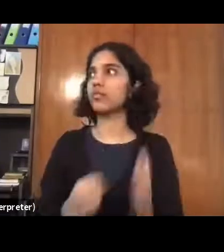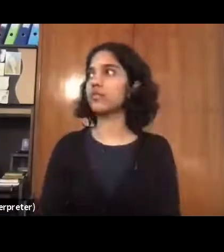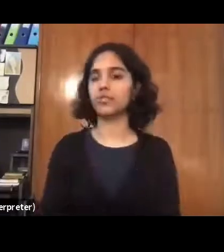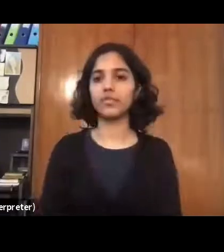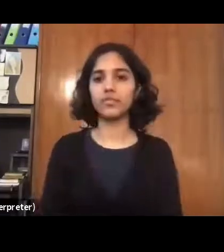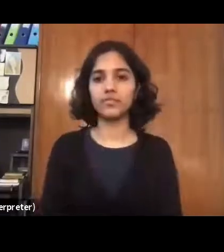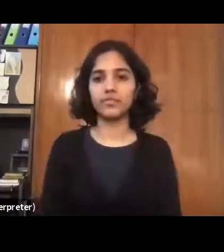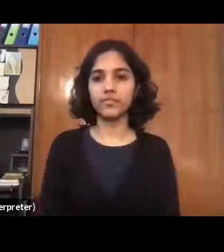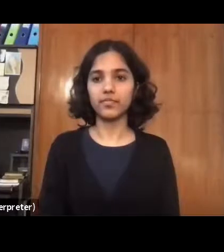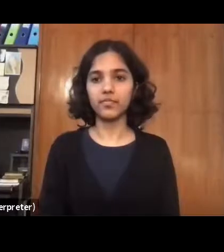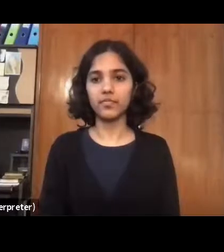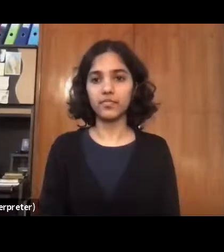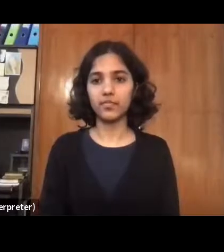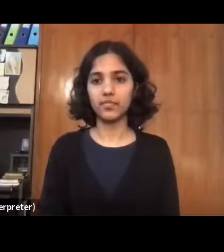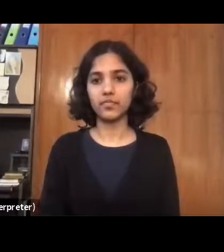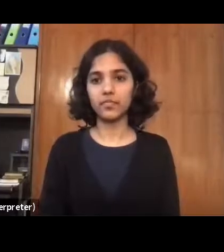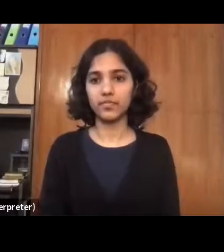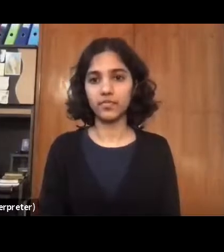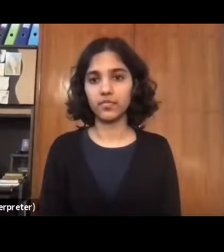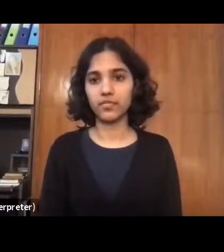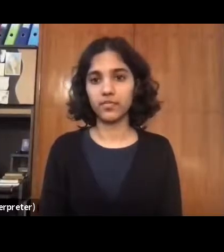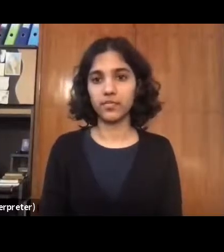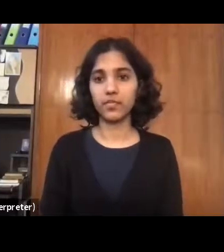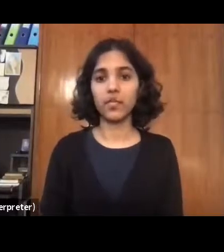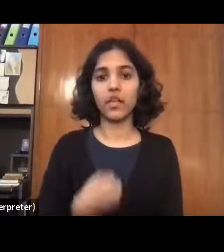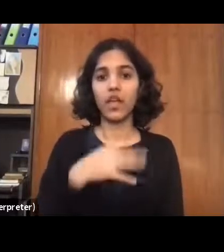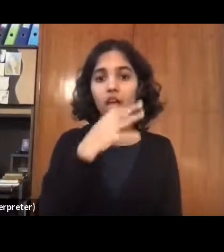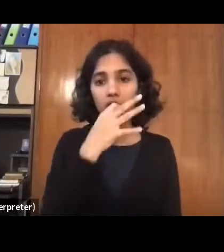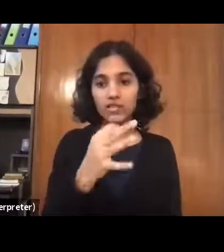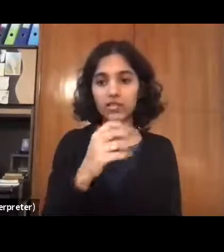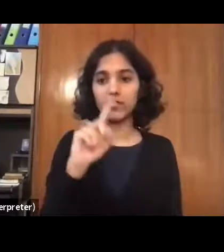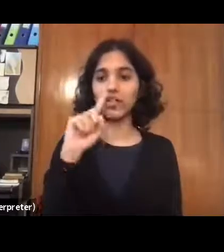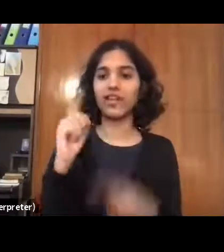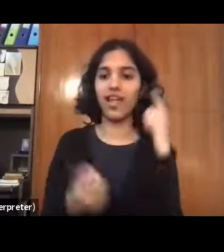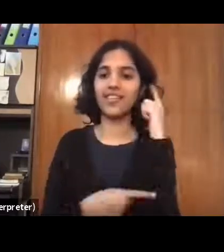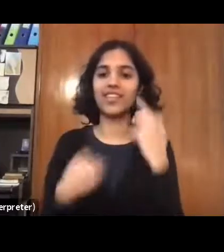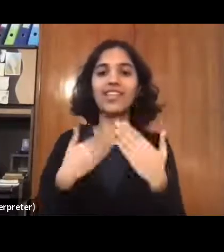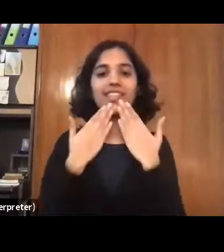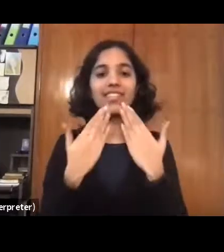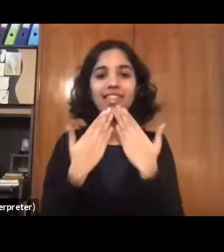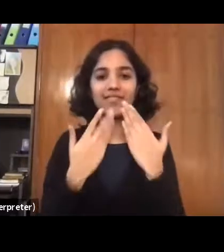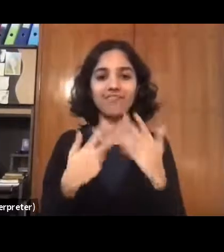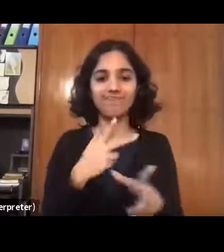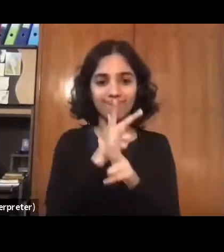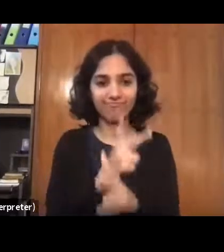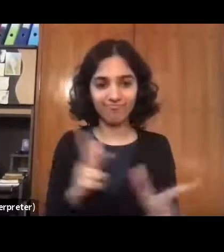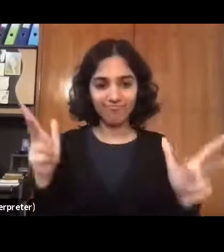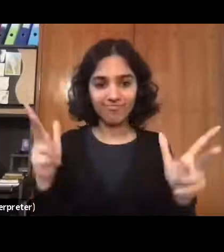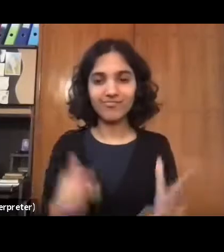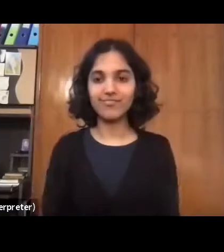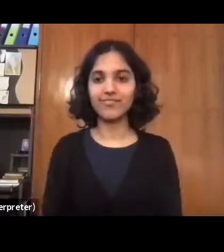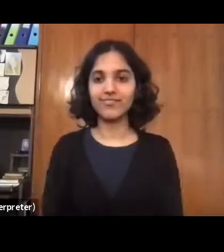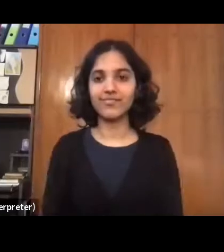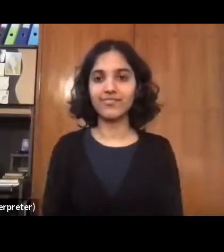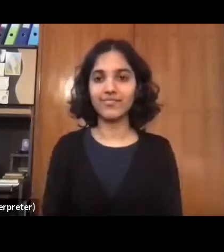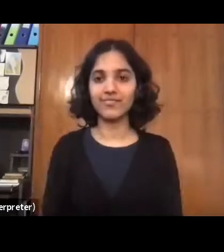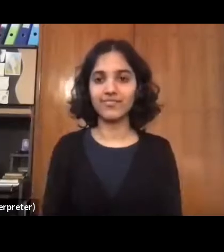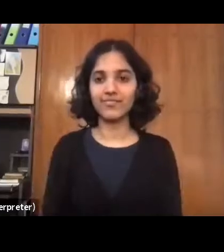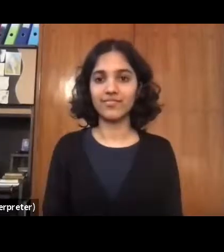So I would like to extend a vote of thanks